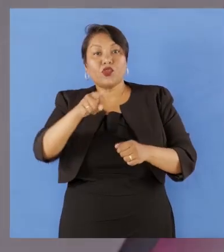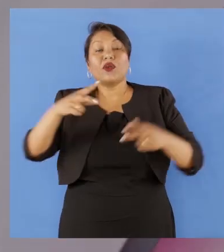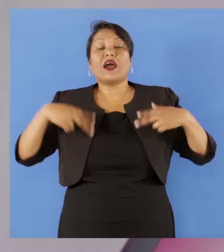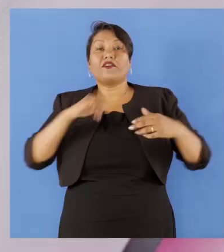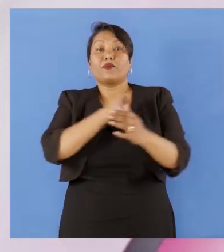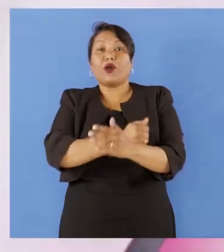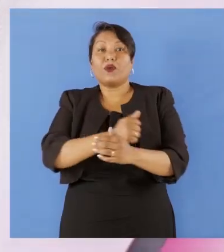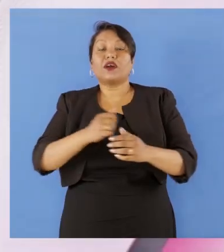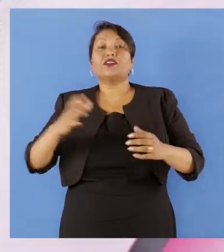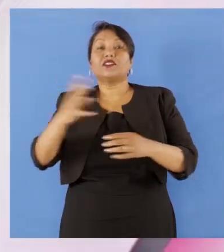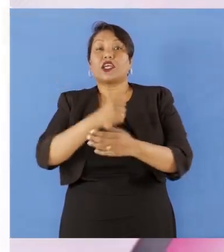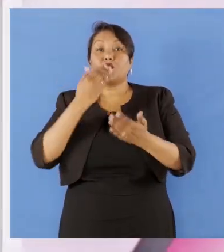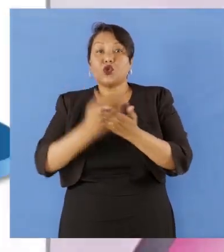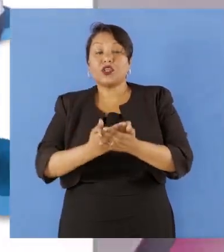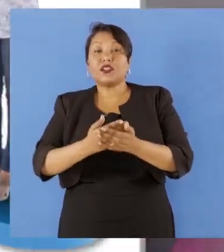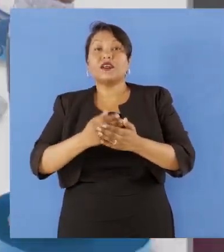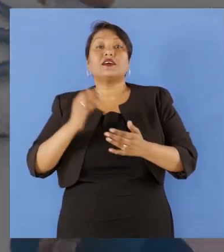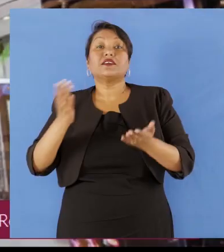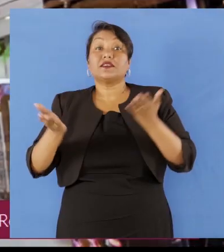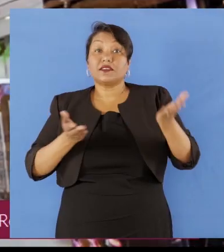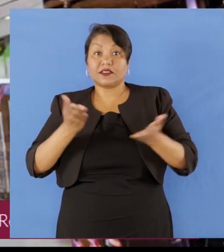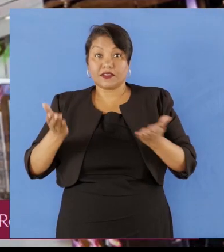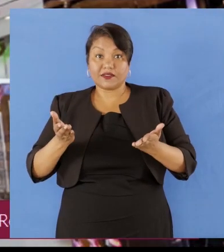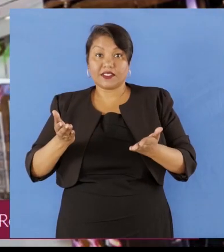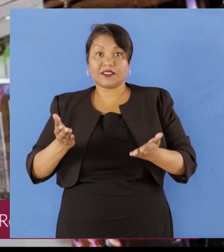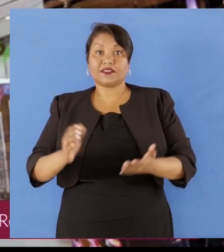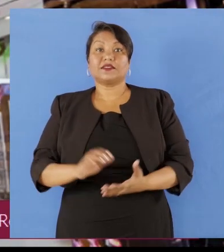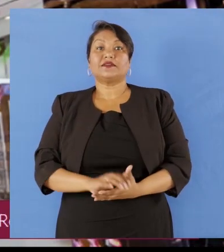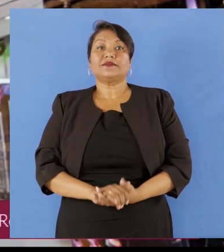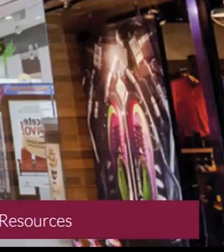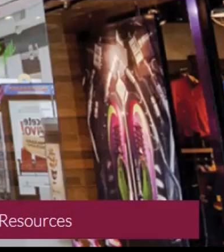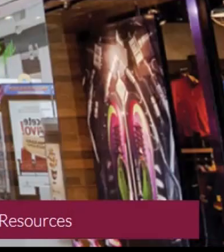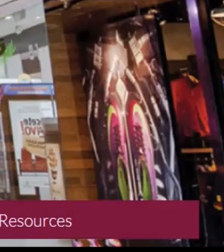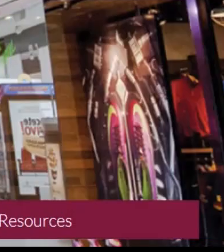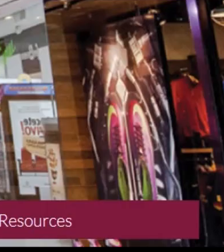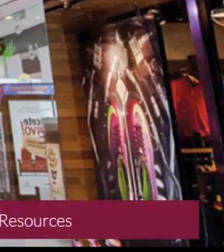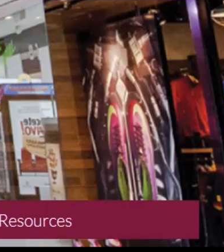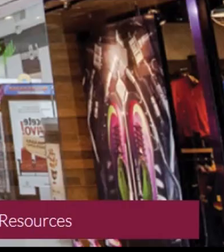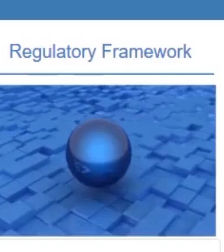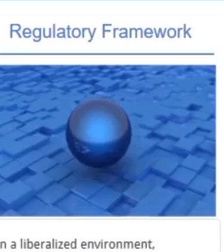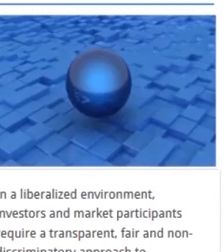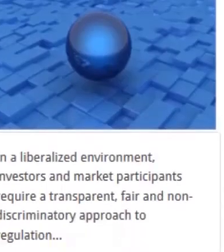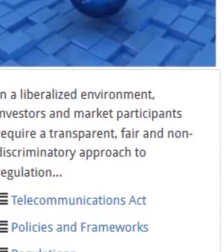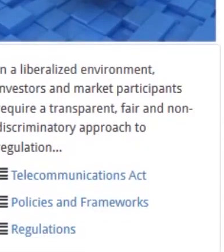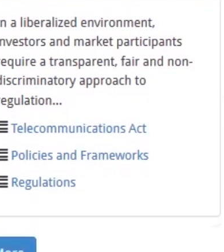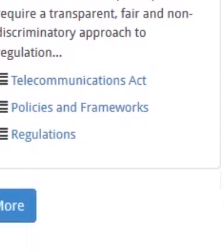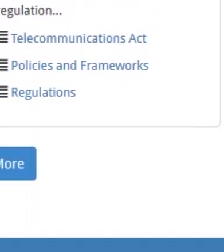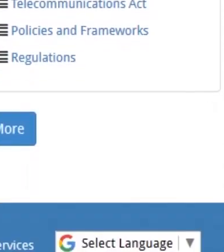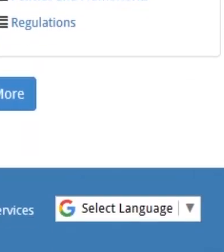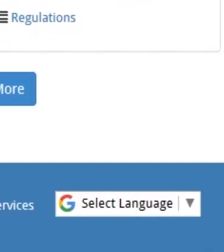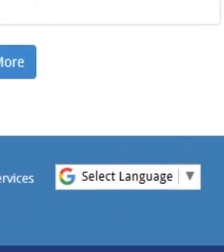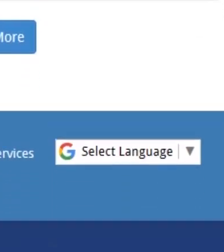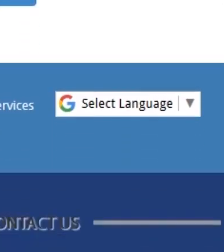by attending workshops, reading print media, and looking at social media broadcasts hosted by the various regulatory